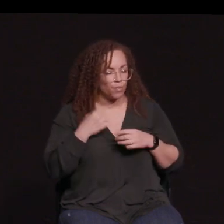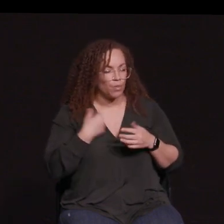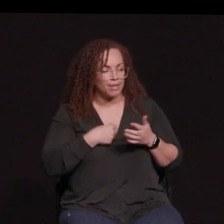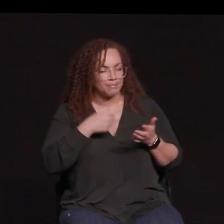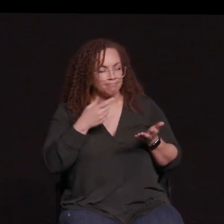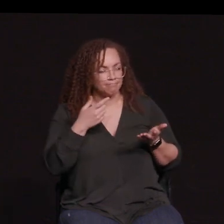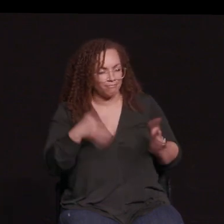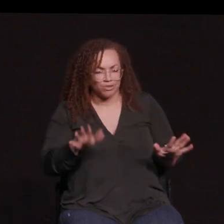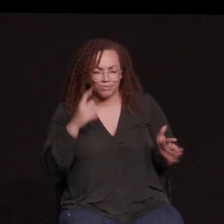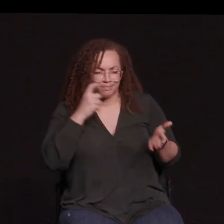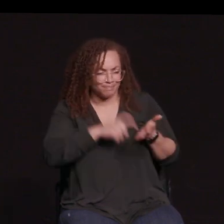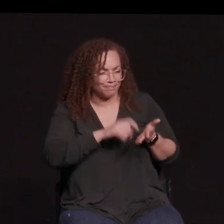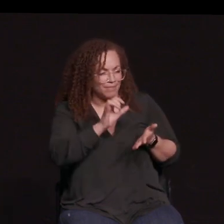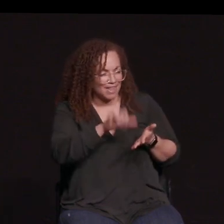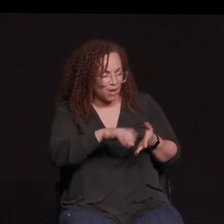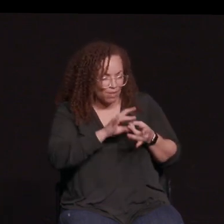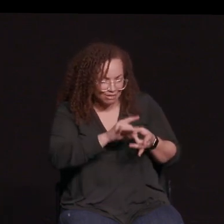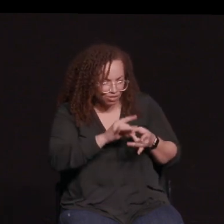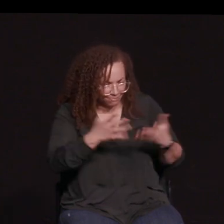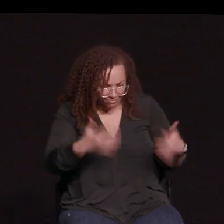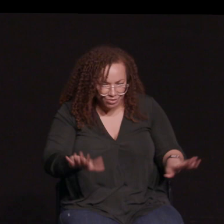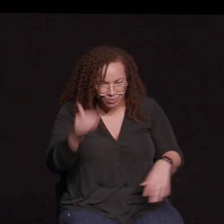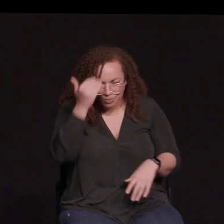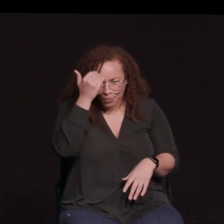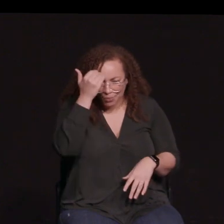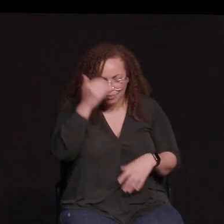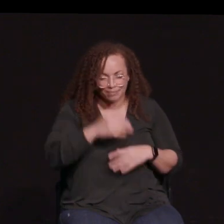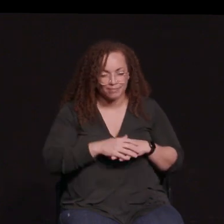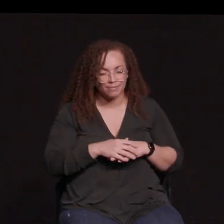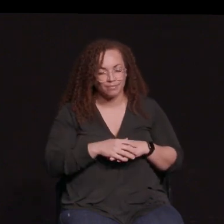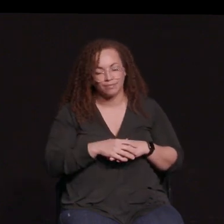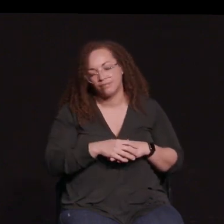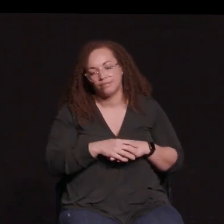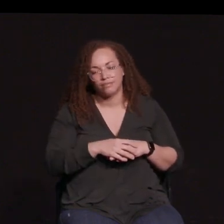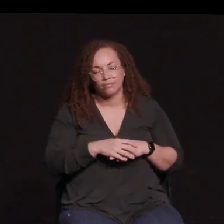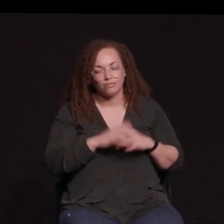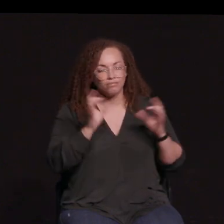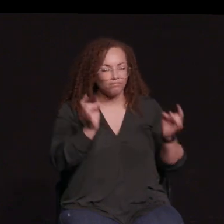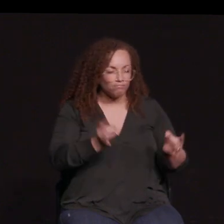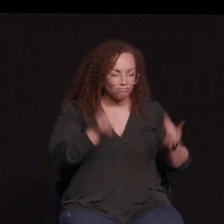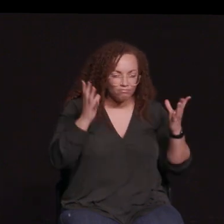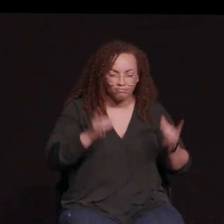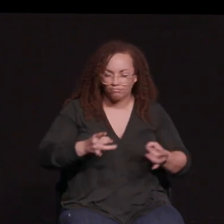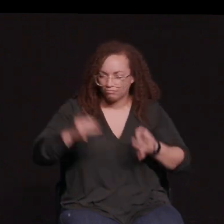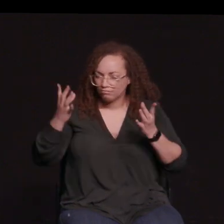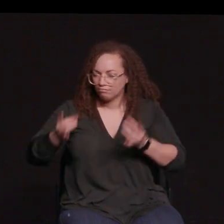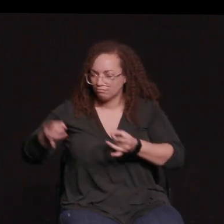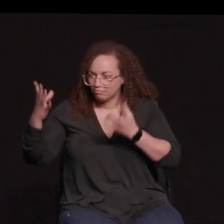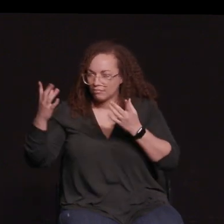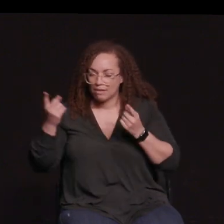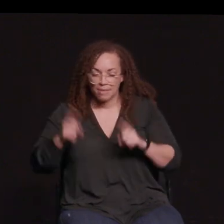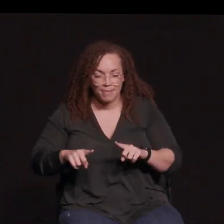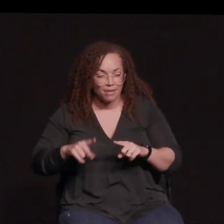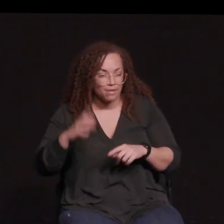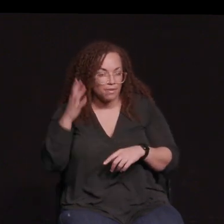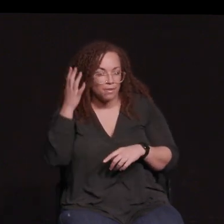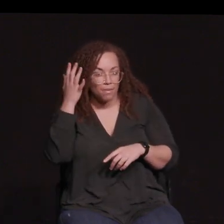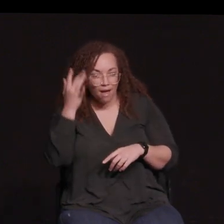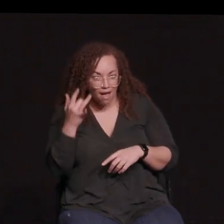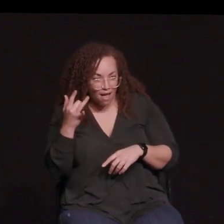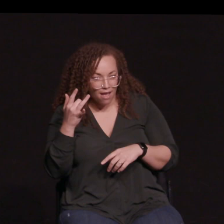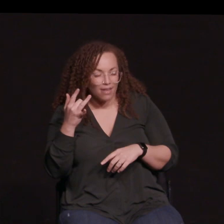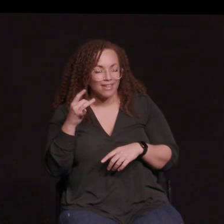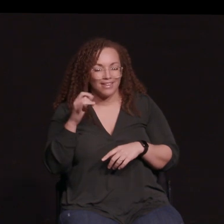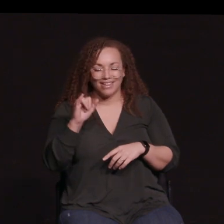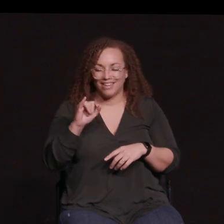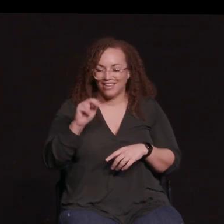most devastating racial and environmental catastrophes in popular memory were onset by crises of